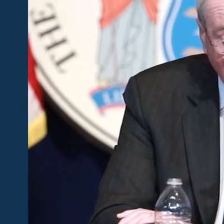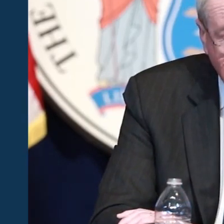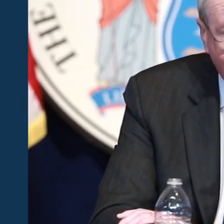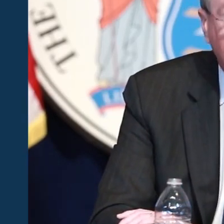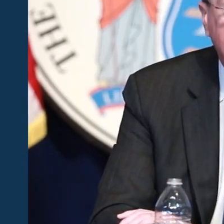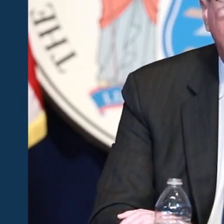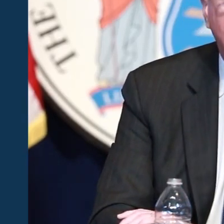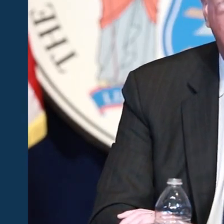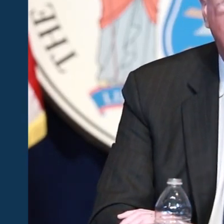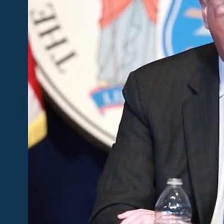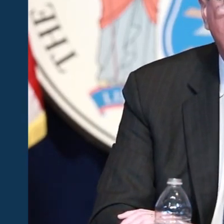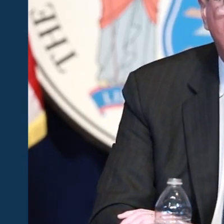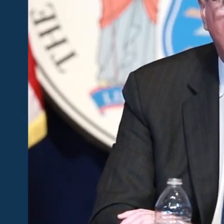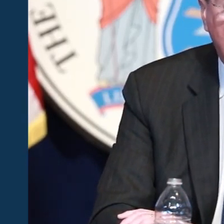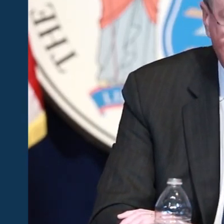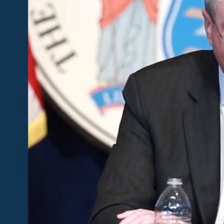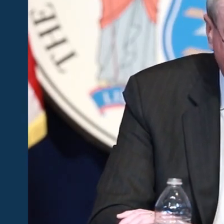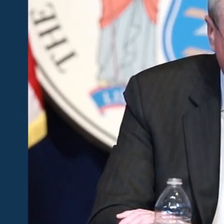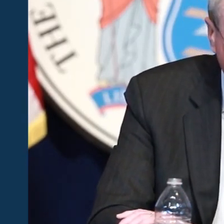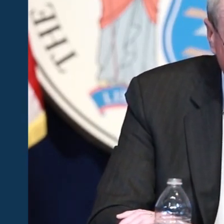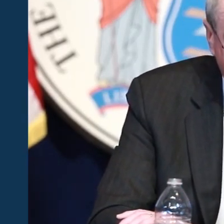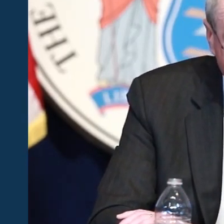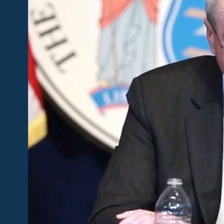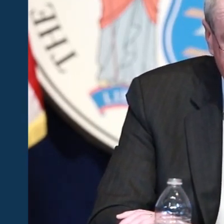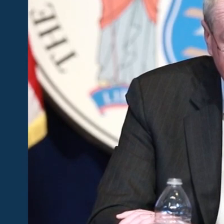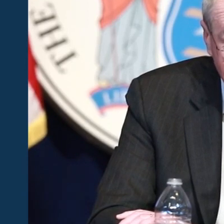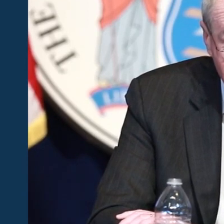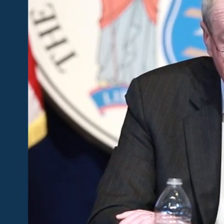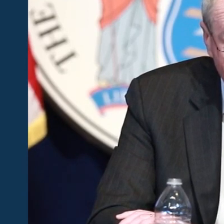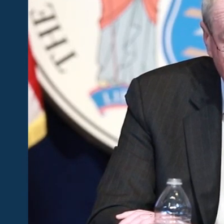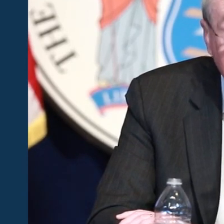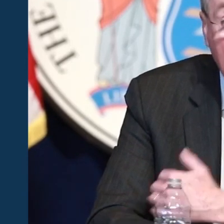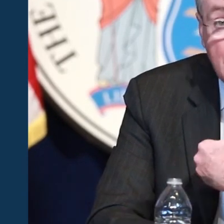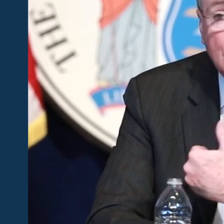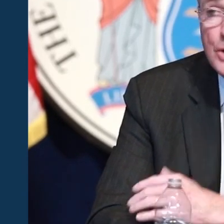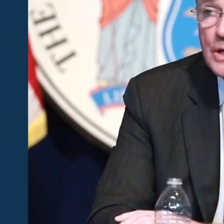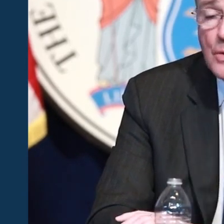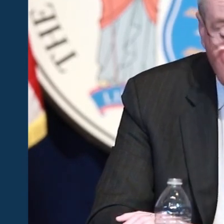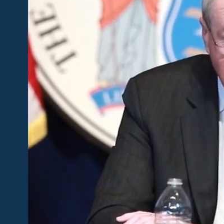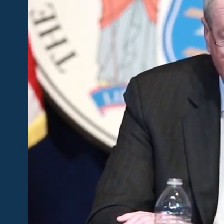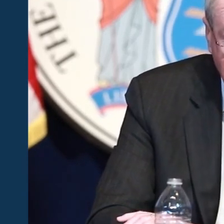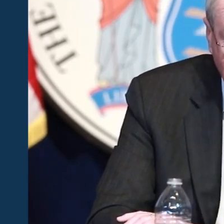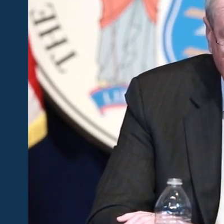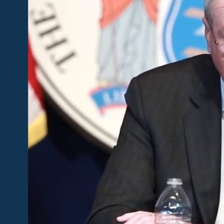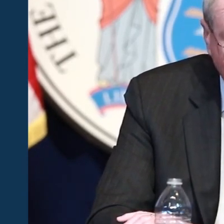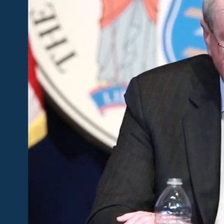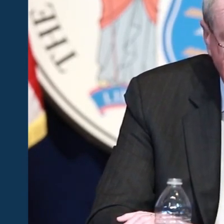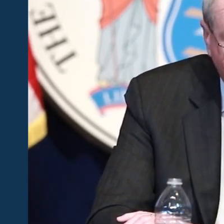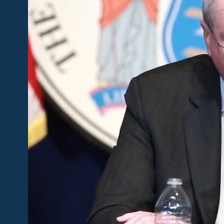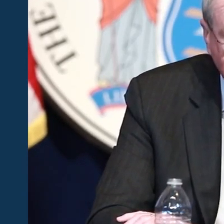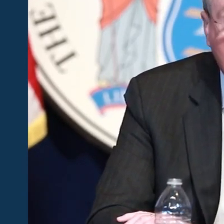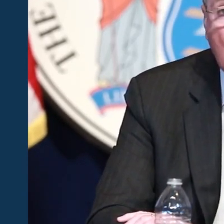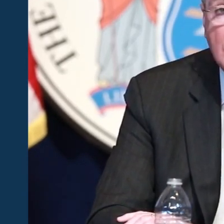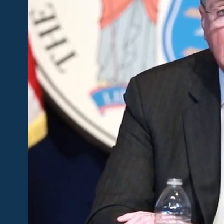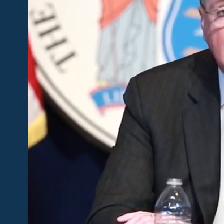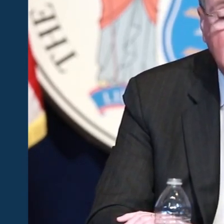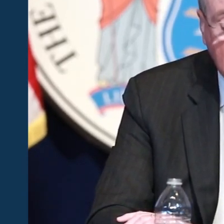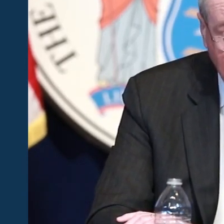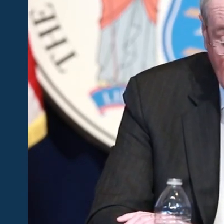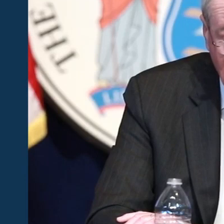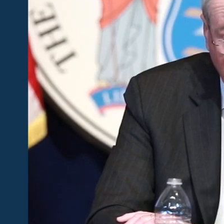our reopenings once this emergency passes. I made it clear to our neighboring governors that we need to fully